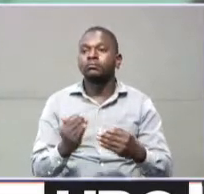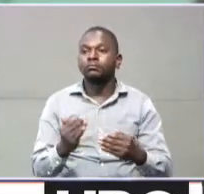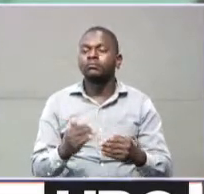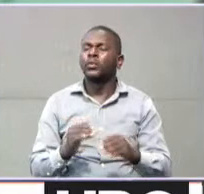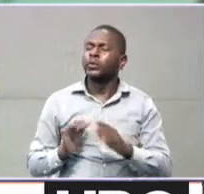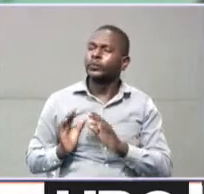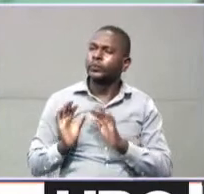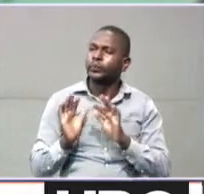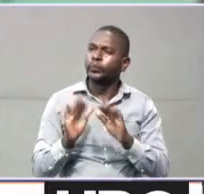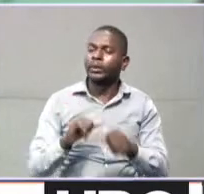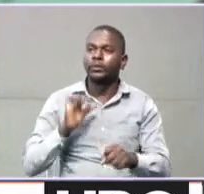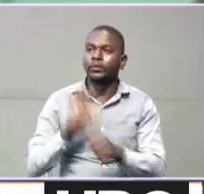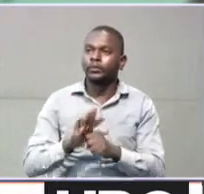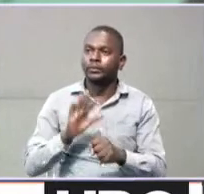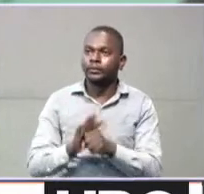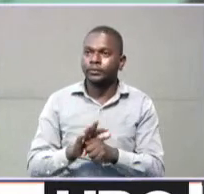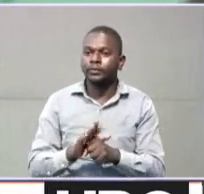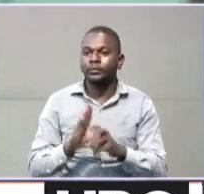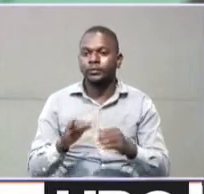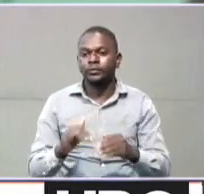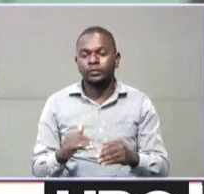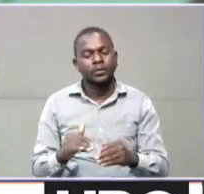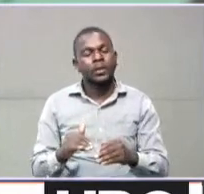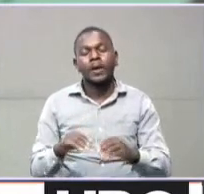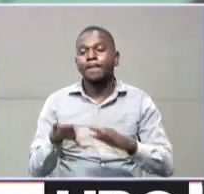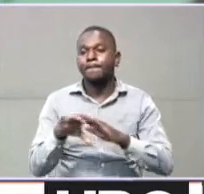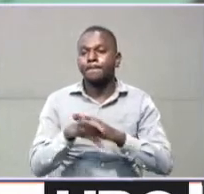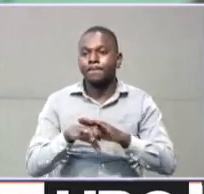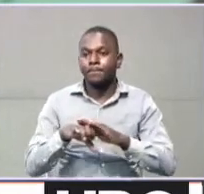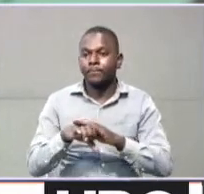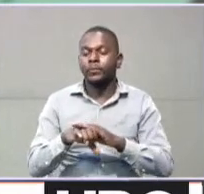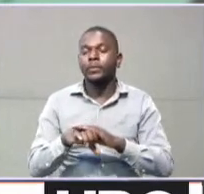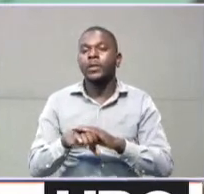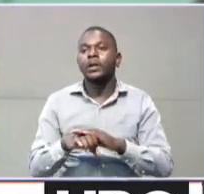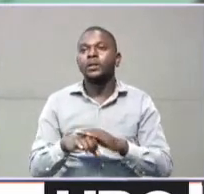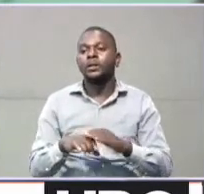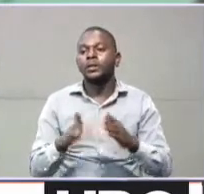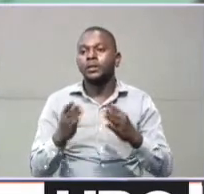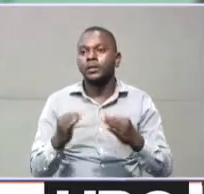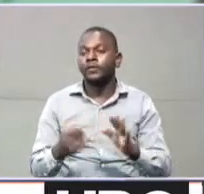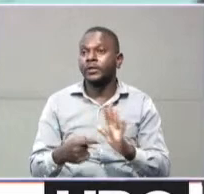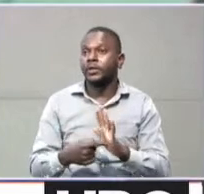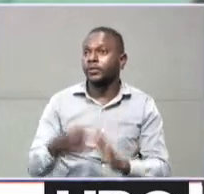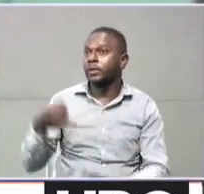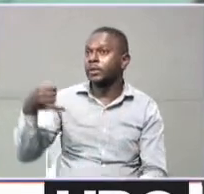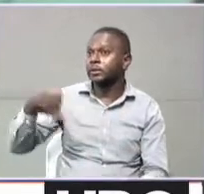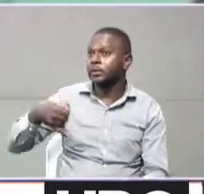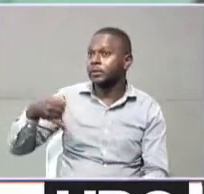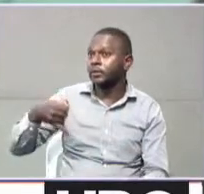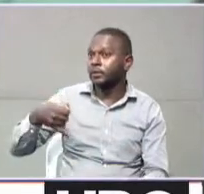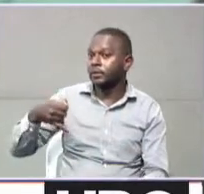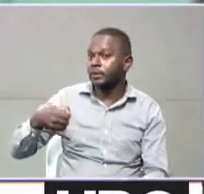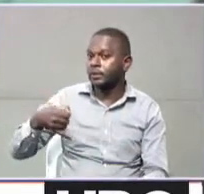populated and lacking many basic amenities like toilets